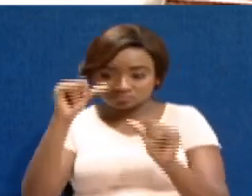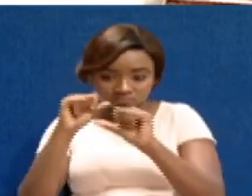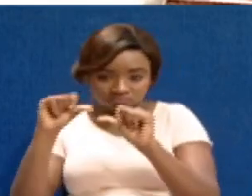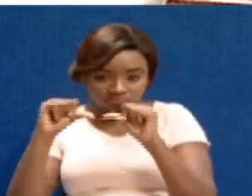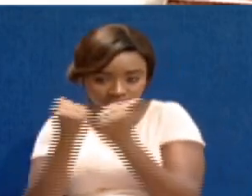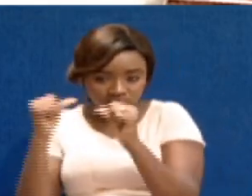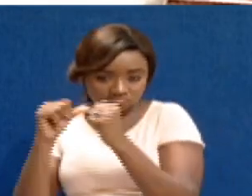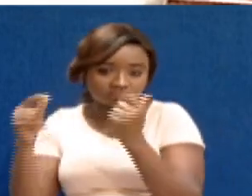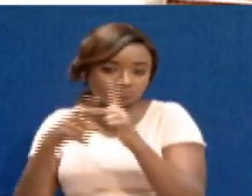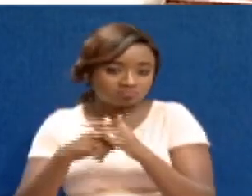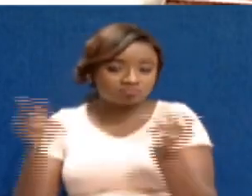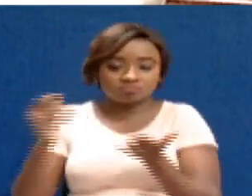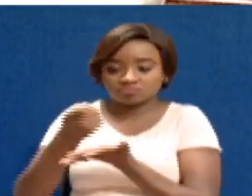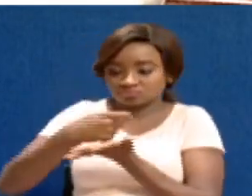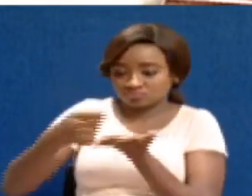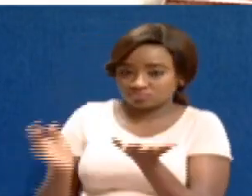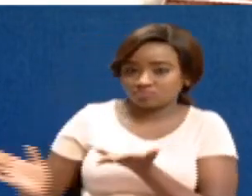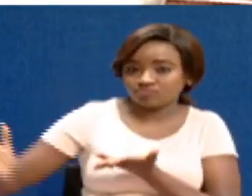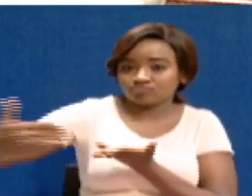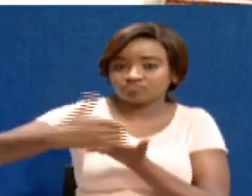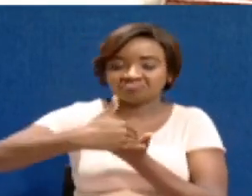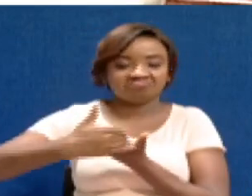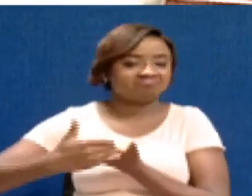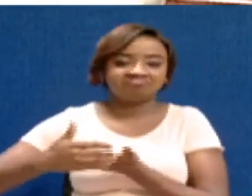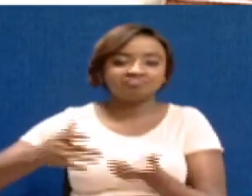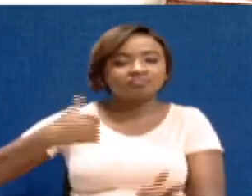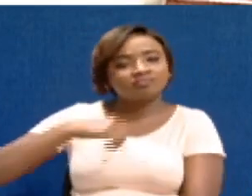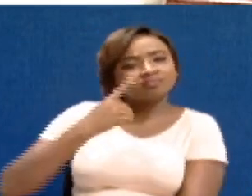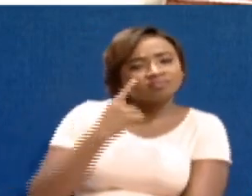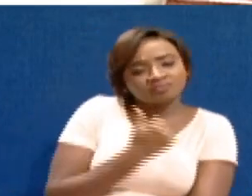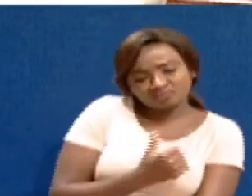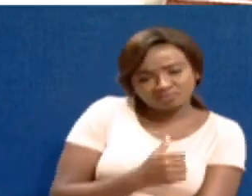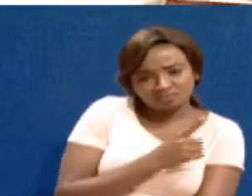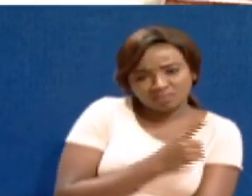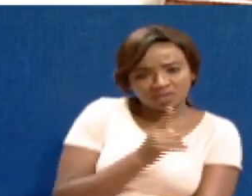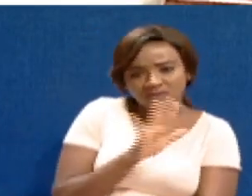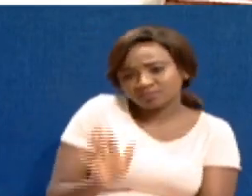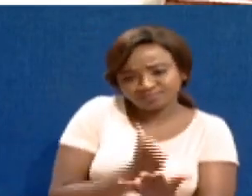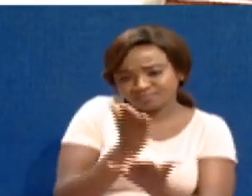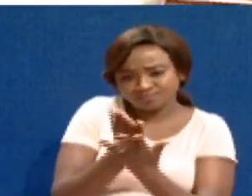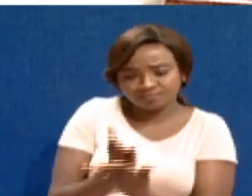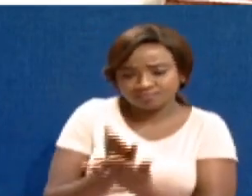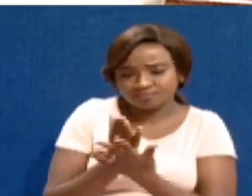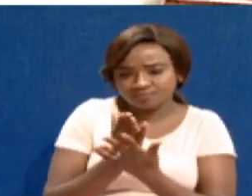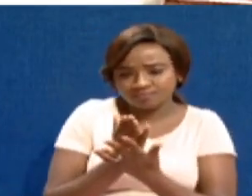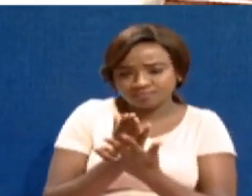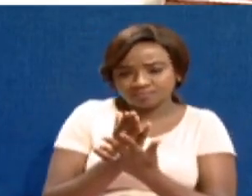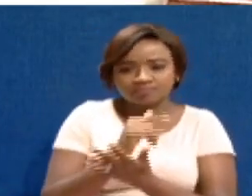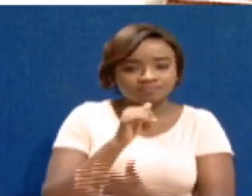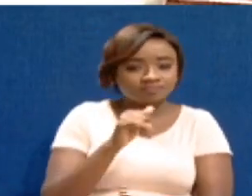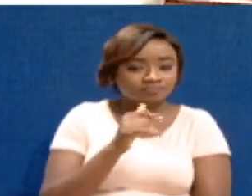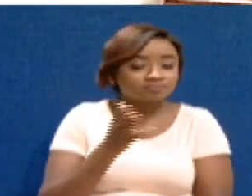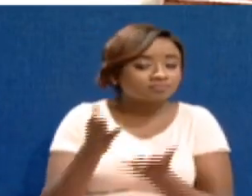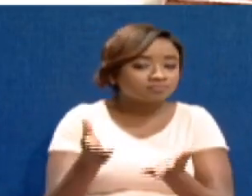from the people of Kenya, there was a task force appointed by the president. The members of that task